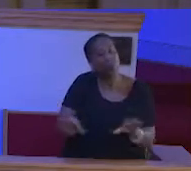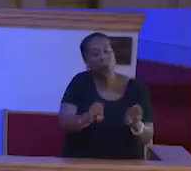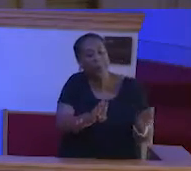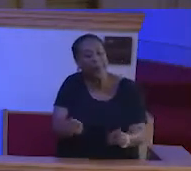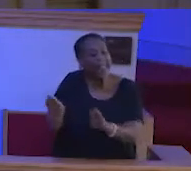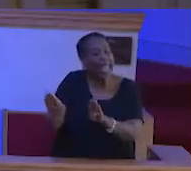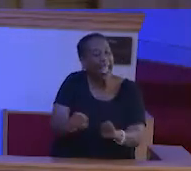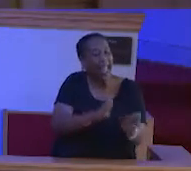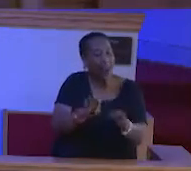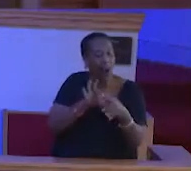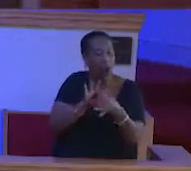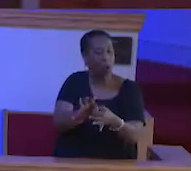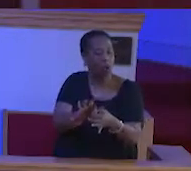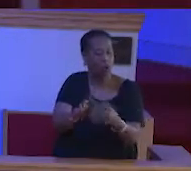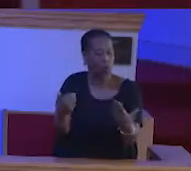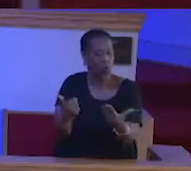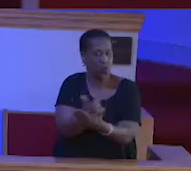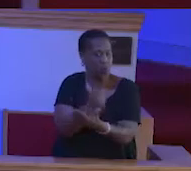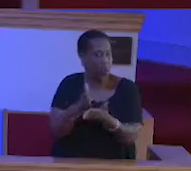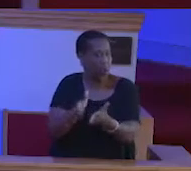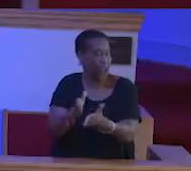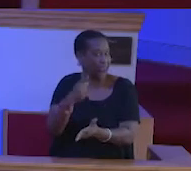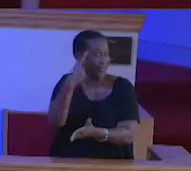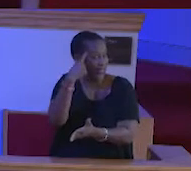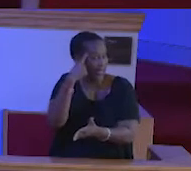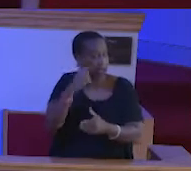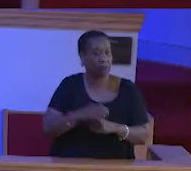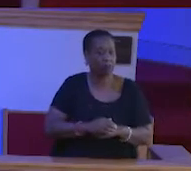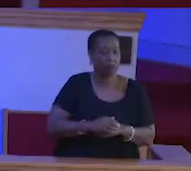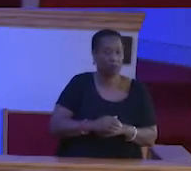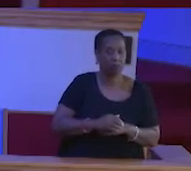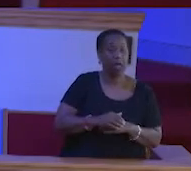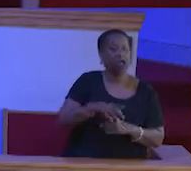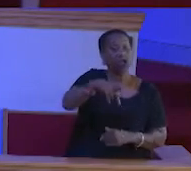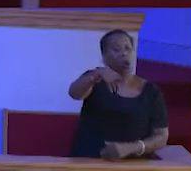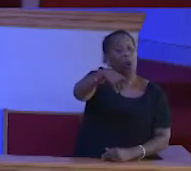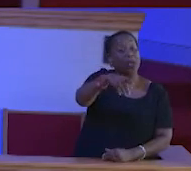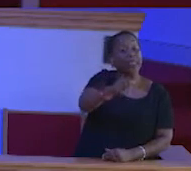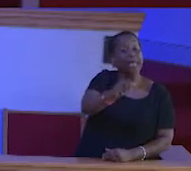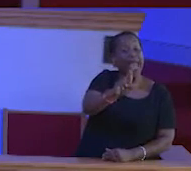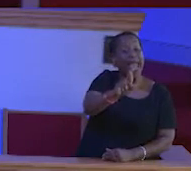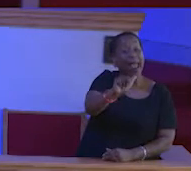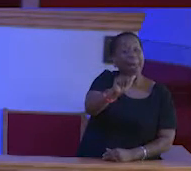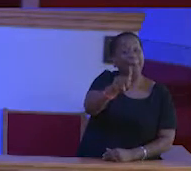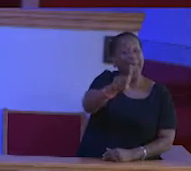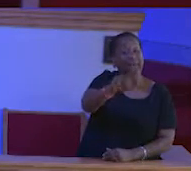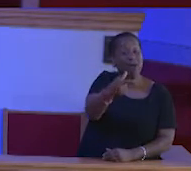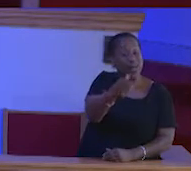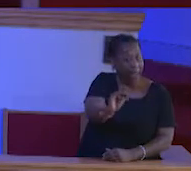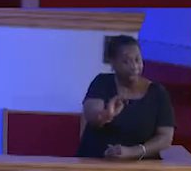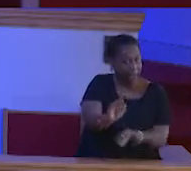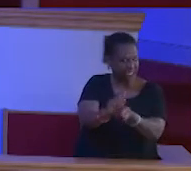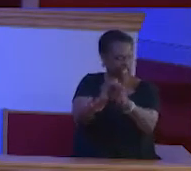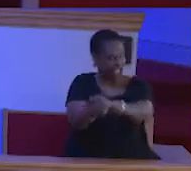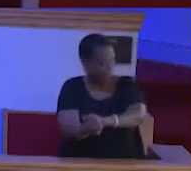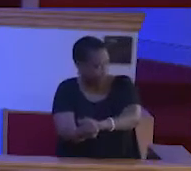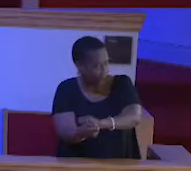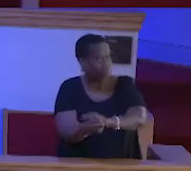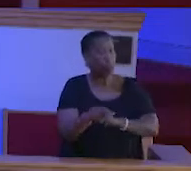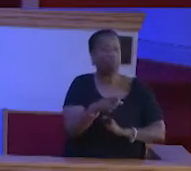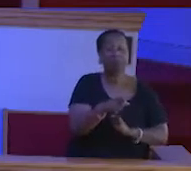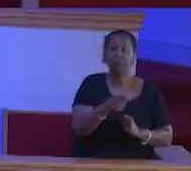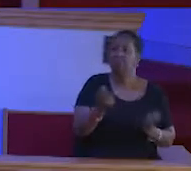of thinking. There is a paradigm shift. And when it comes